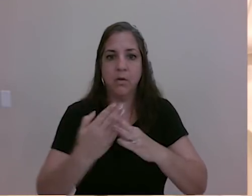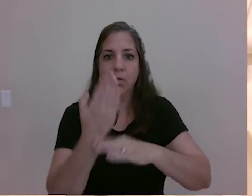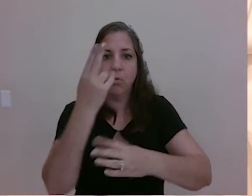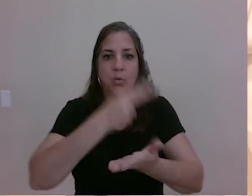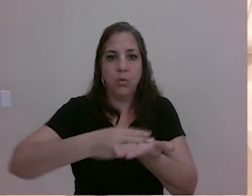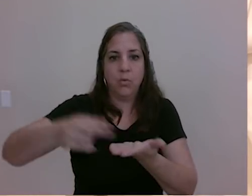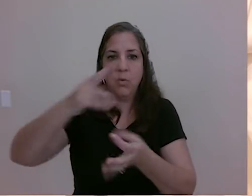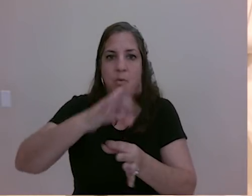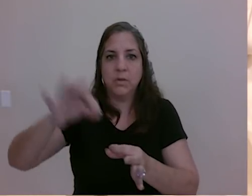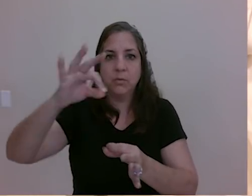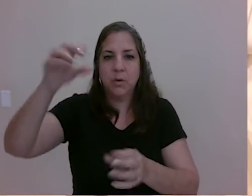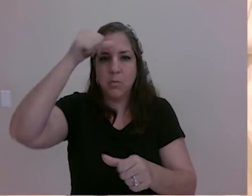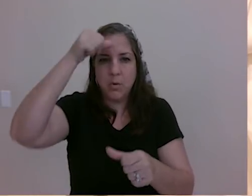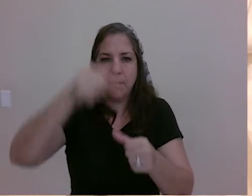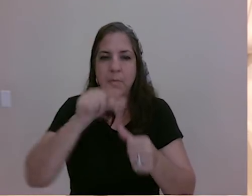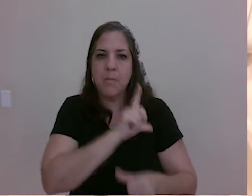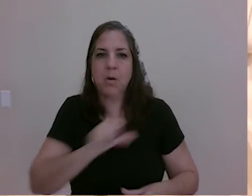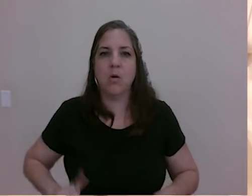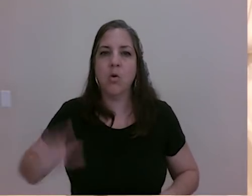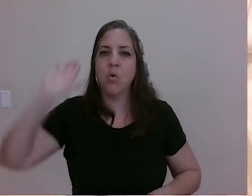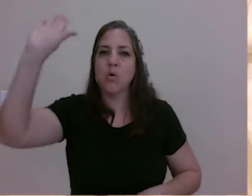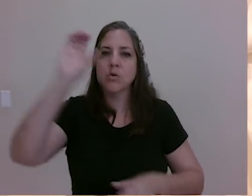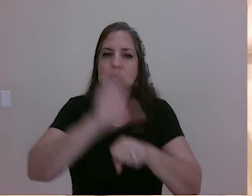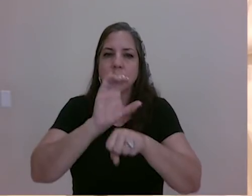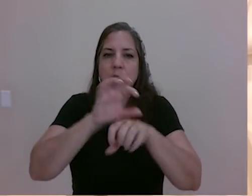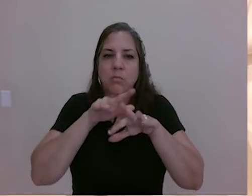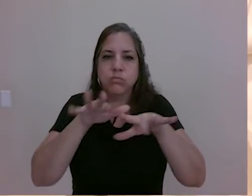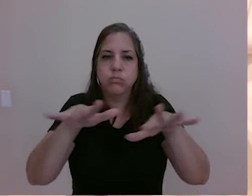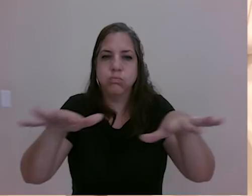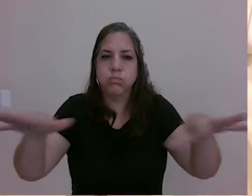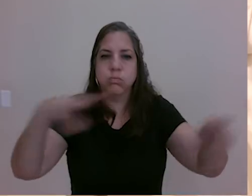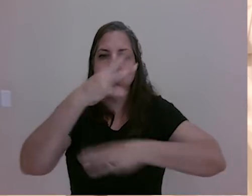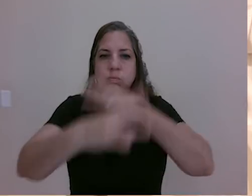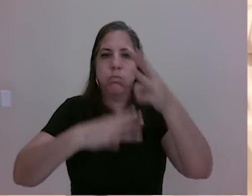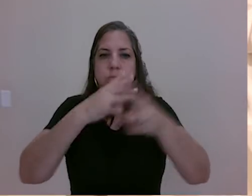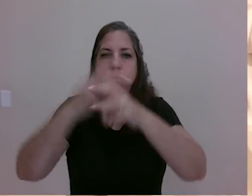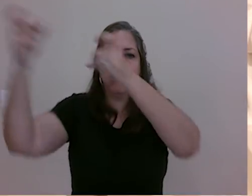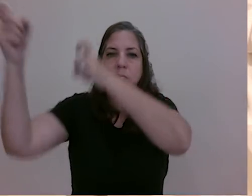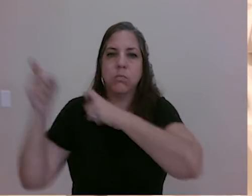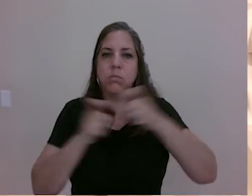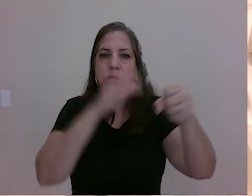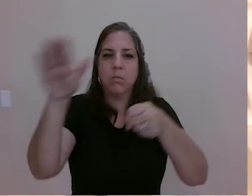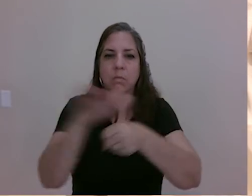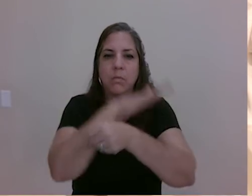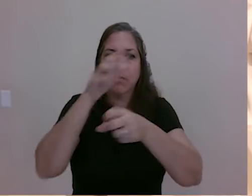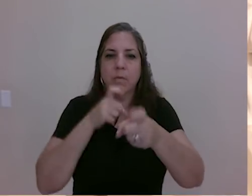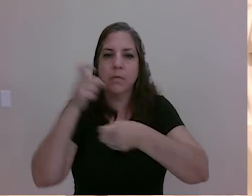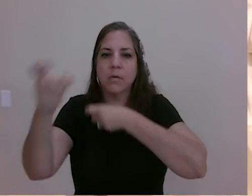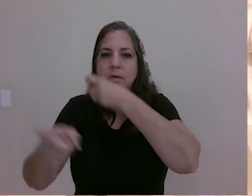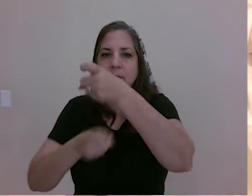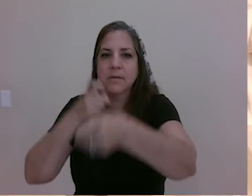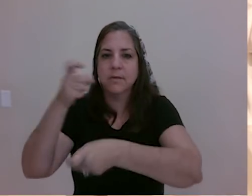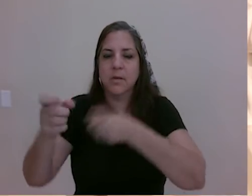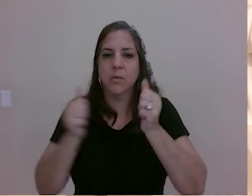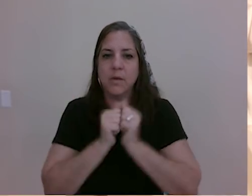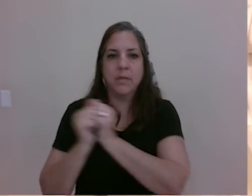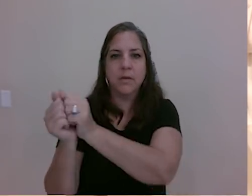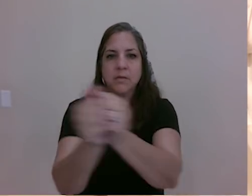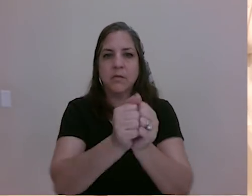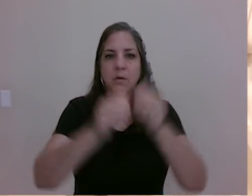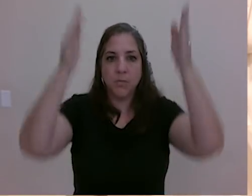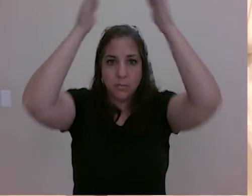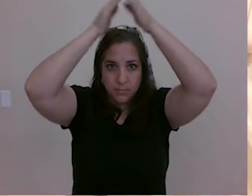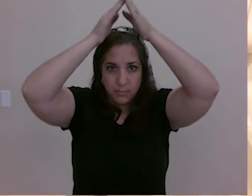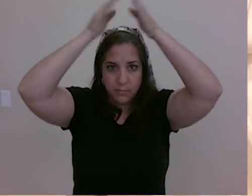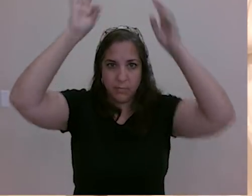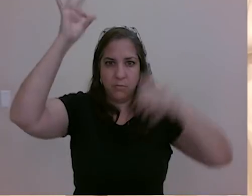Remember, Lord, your church spread throughout the world, and bring us to the fullness of charity, together with Francis, our universal